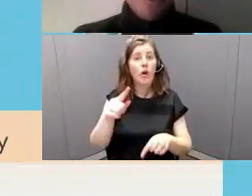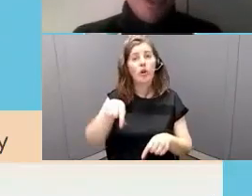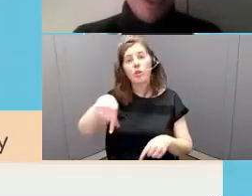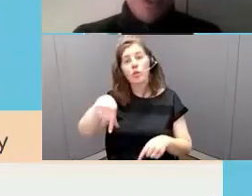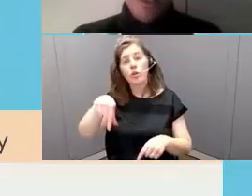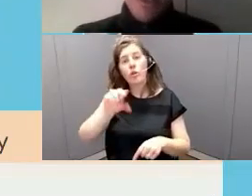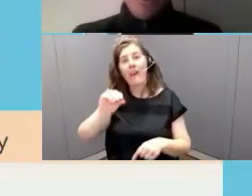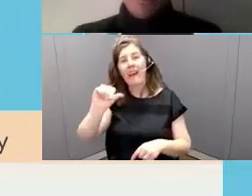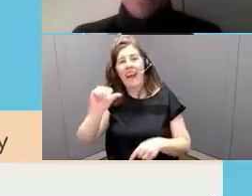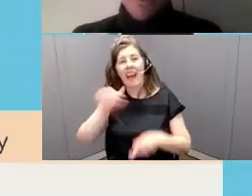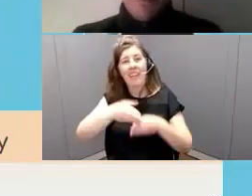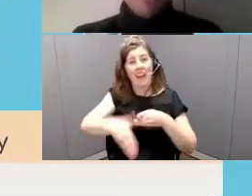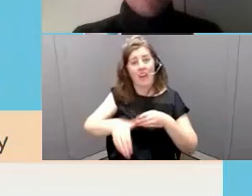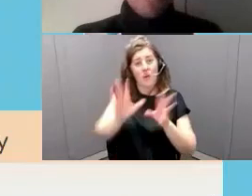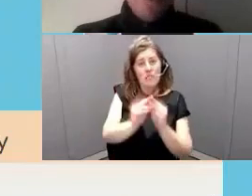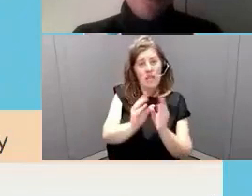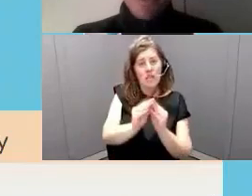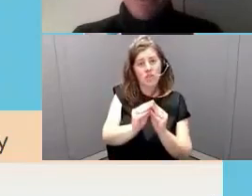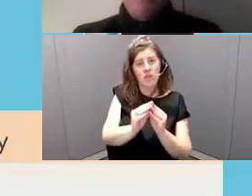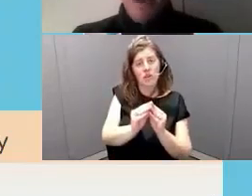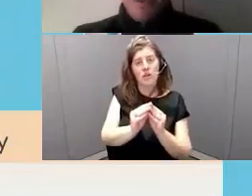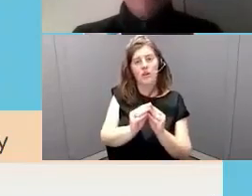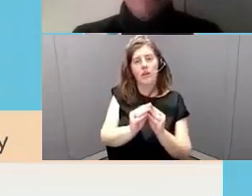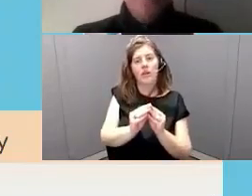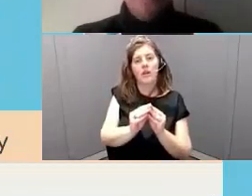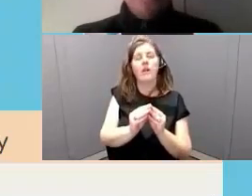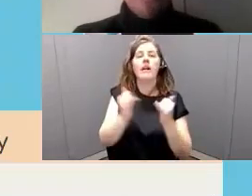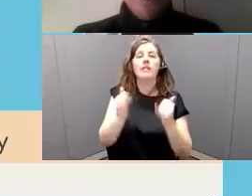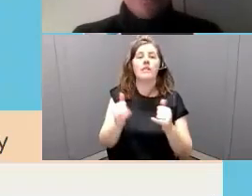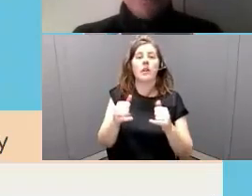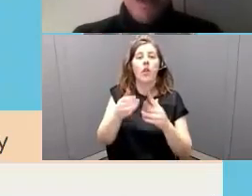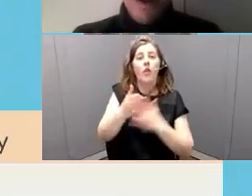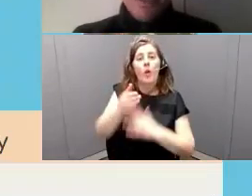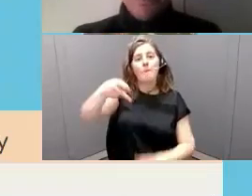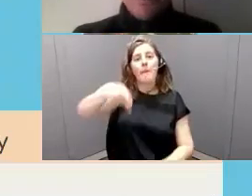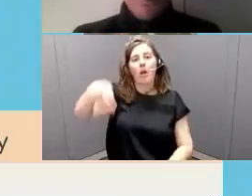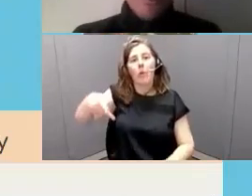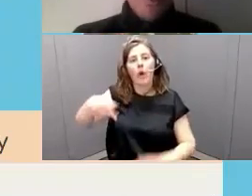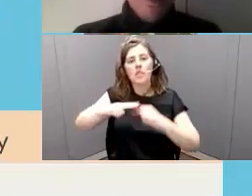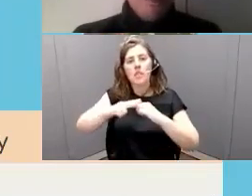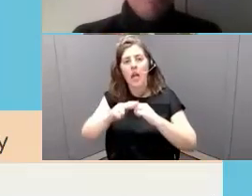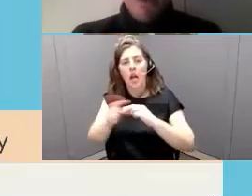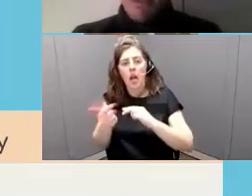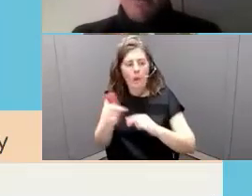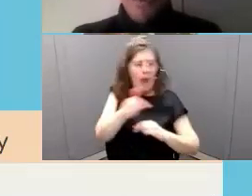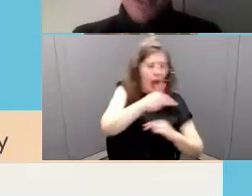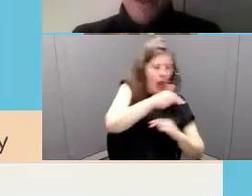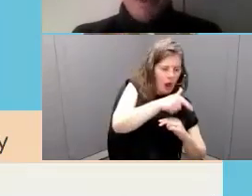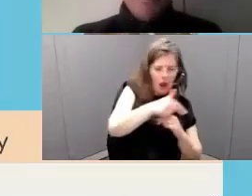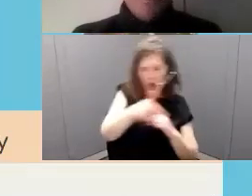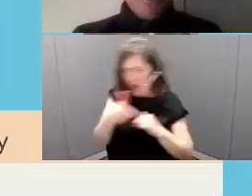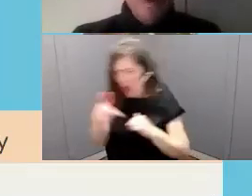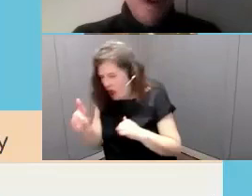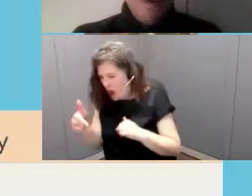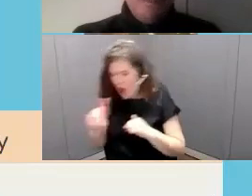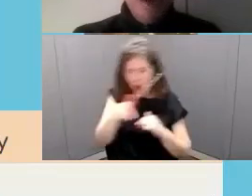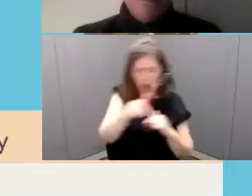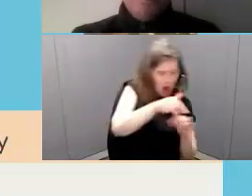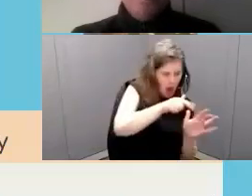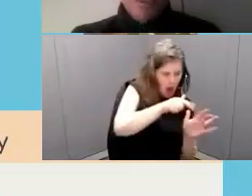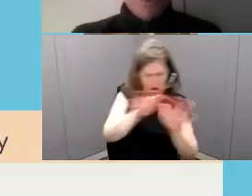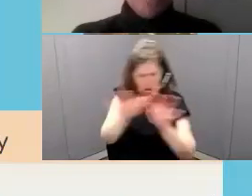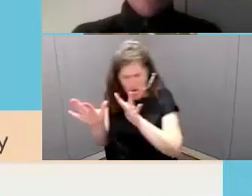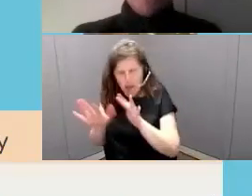your session. Instead of scrolling back and forth between slides, like, for example, if it was a